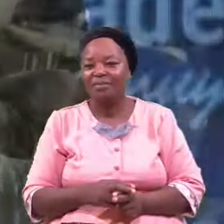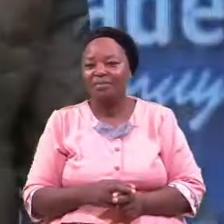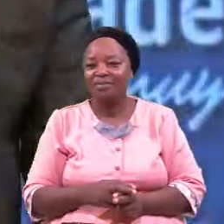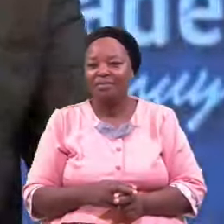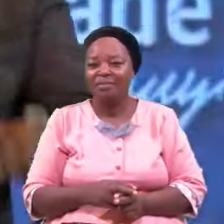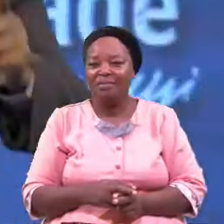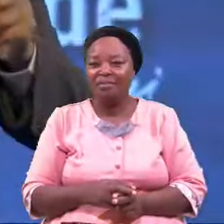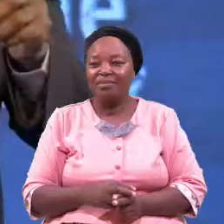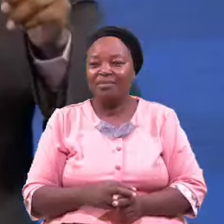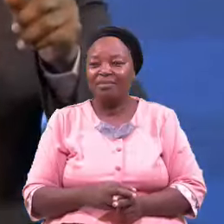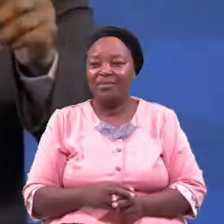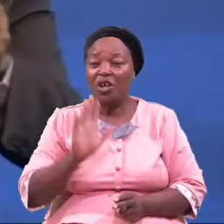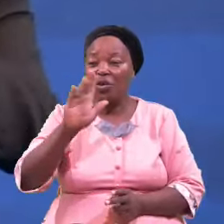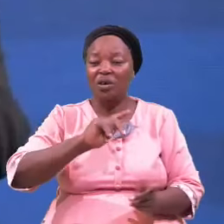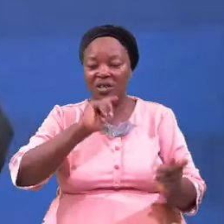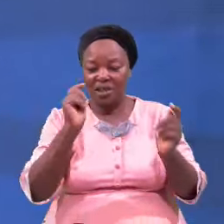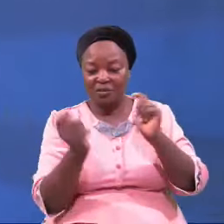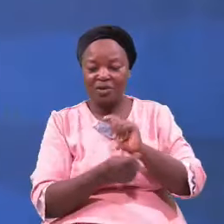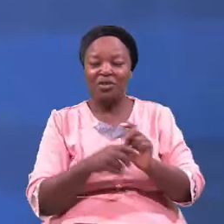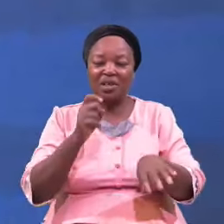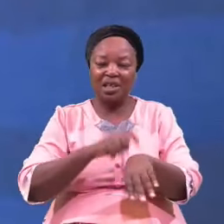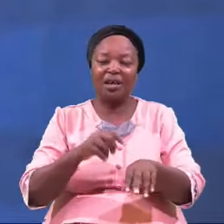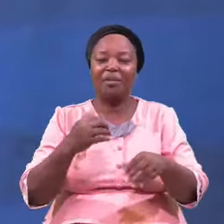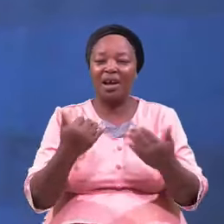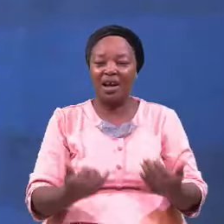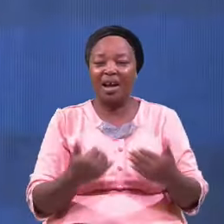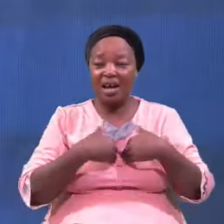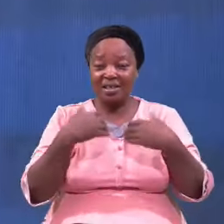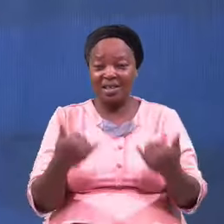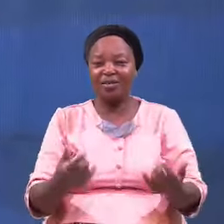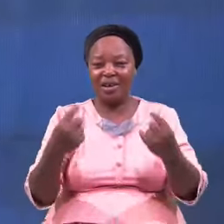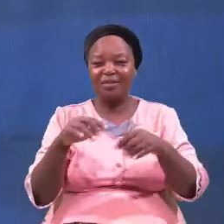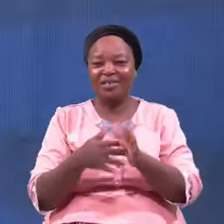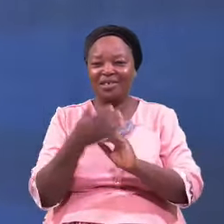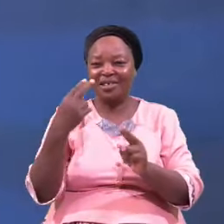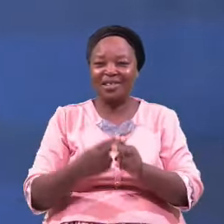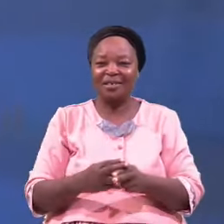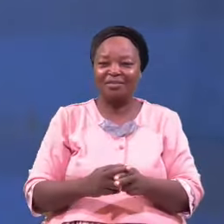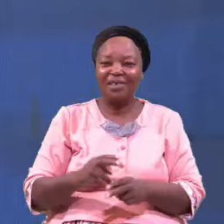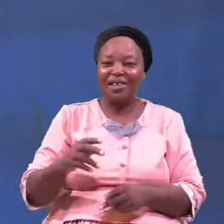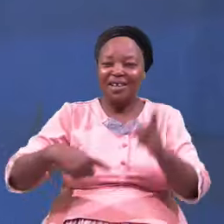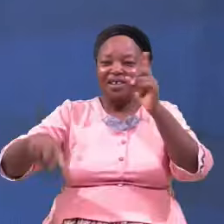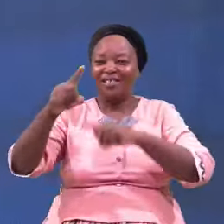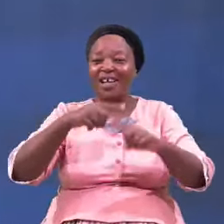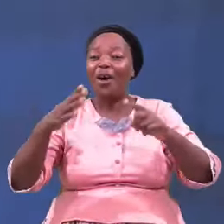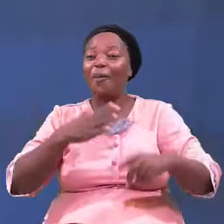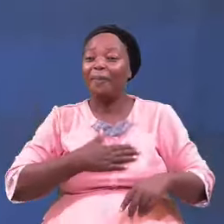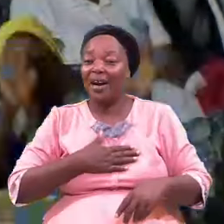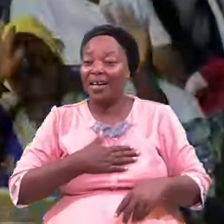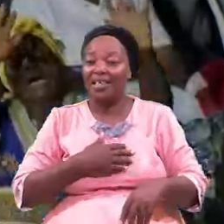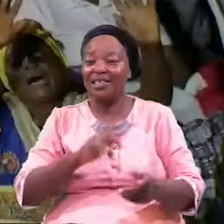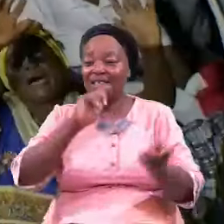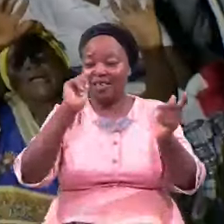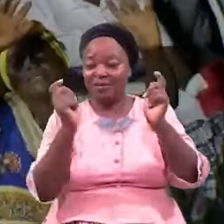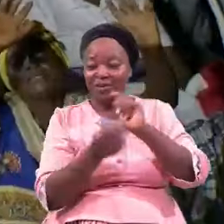Your Transformation Time Has Now Come My Transformation Time Has Come